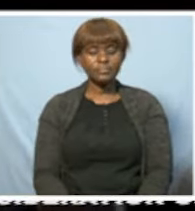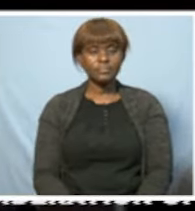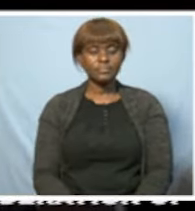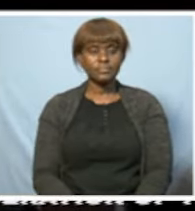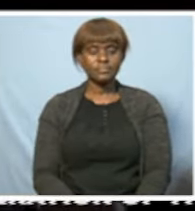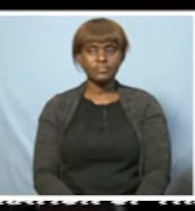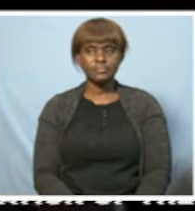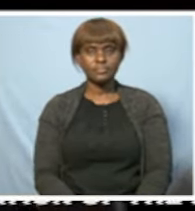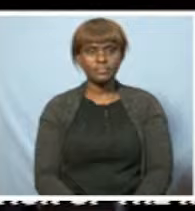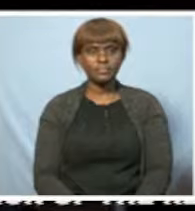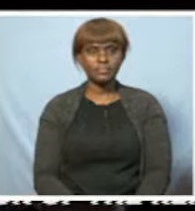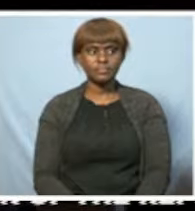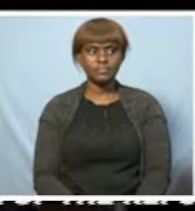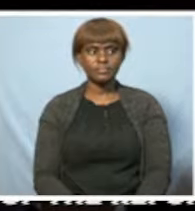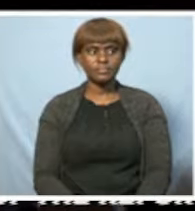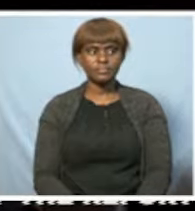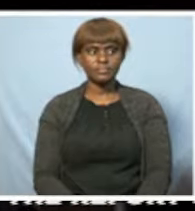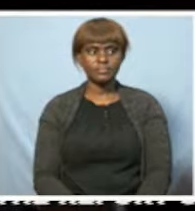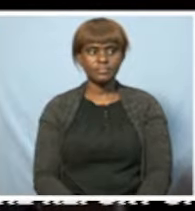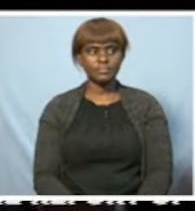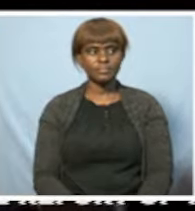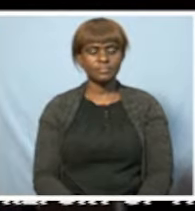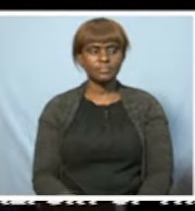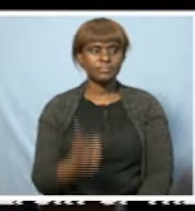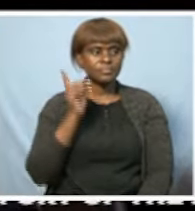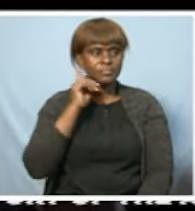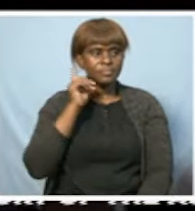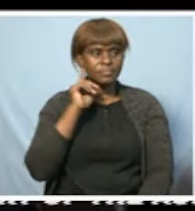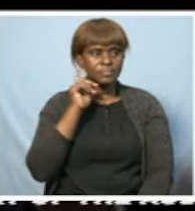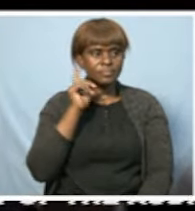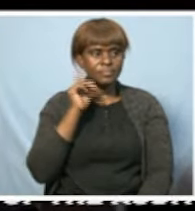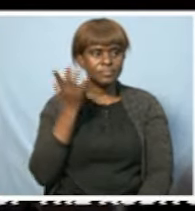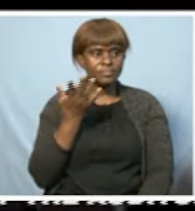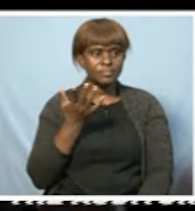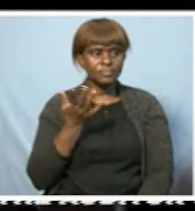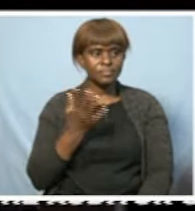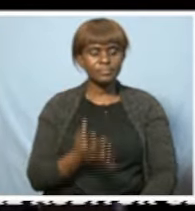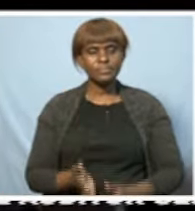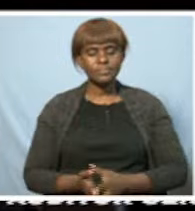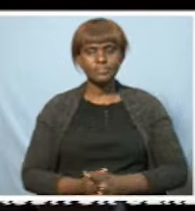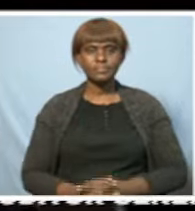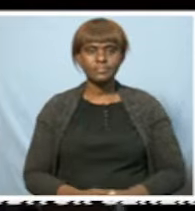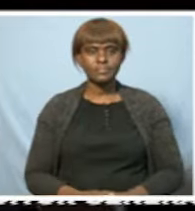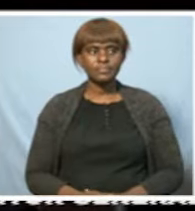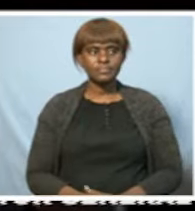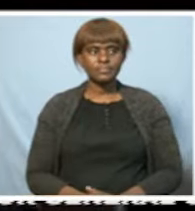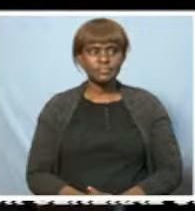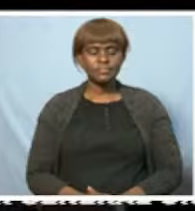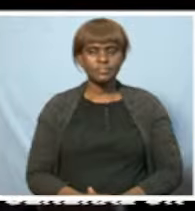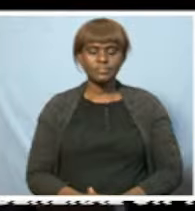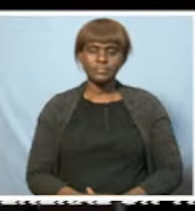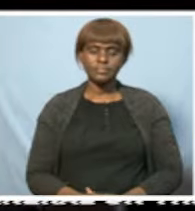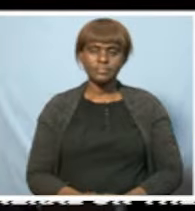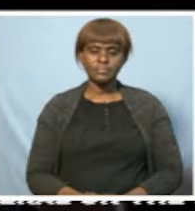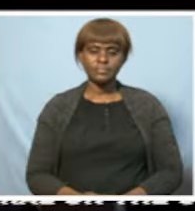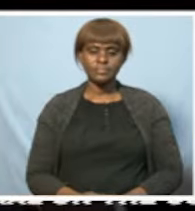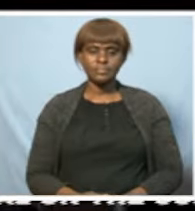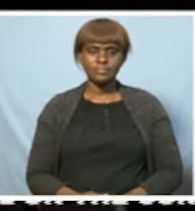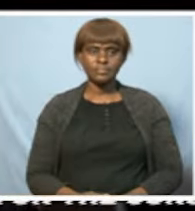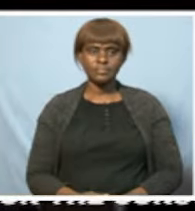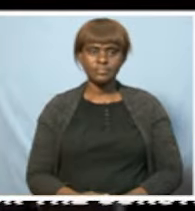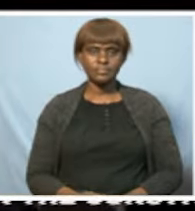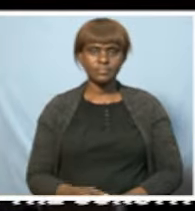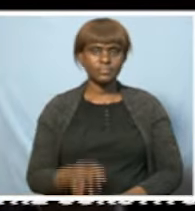in Kaumbwe will be stationed at Kaumbwe with the ambulance drivers there, and the one in PETAUKE Central,